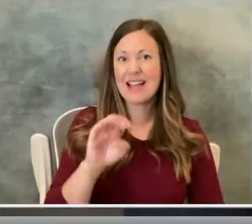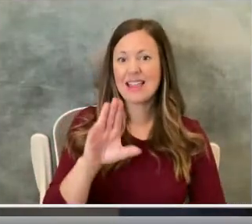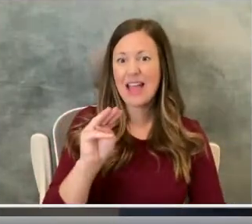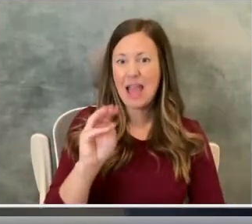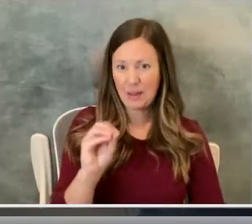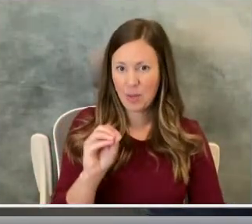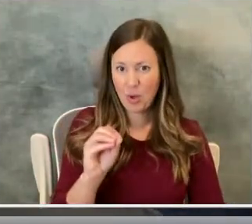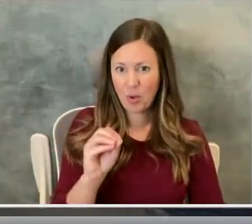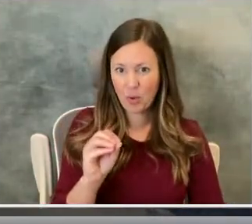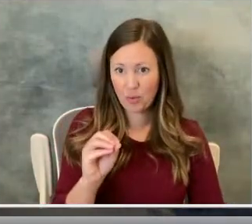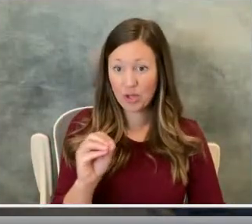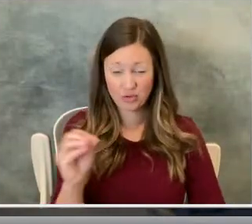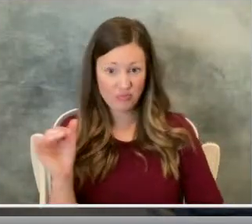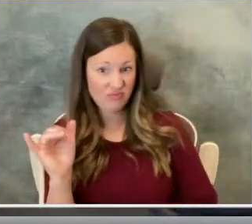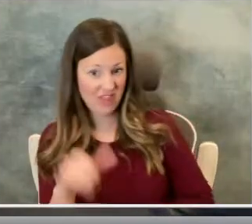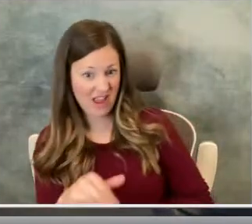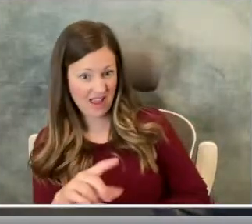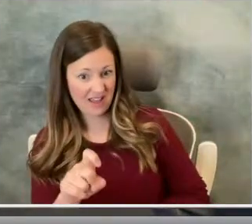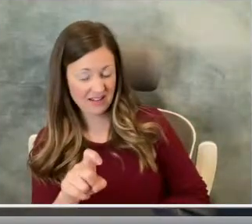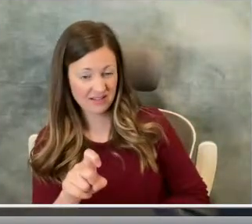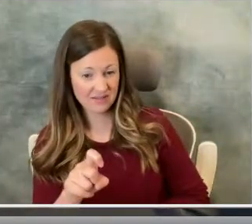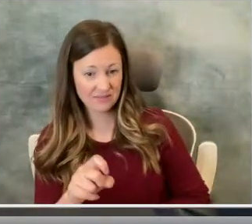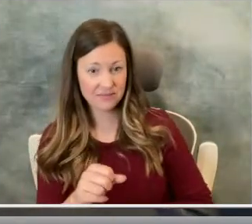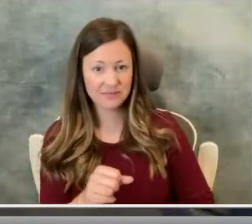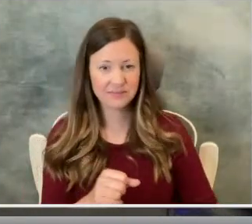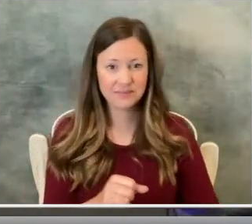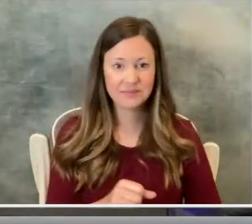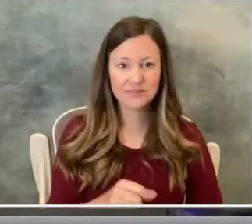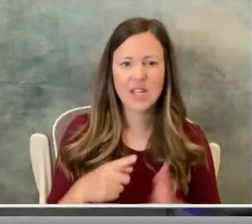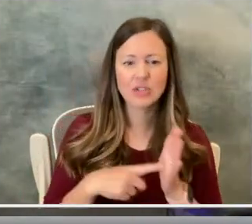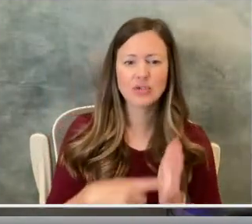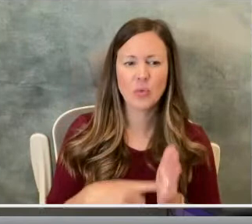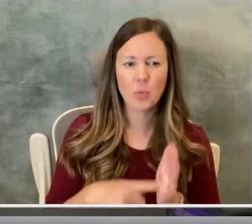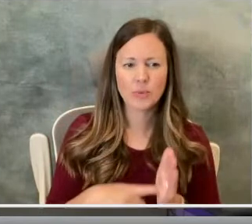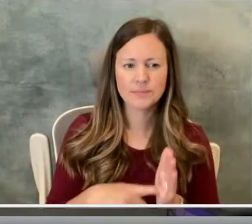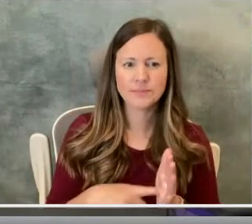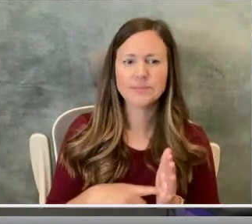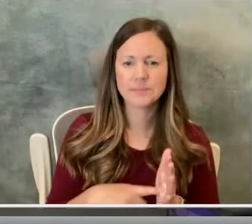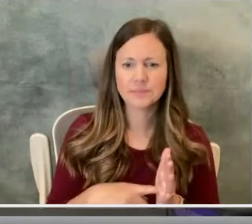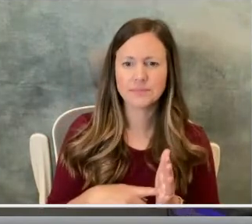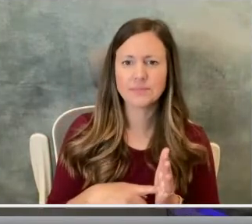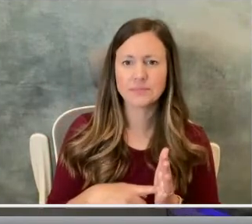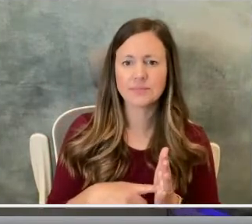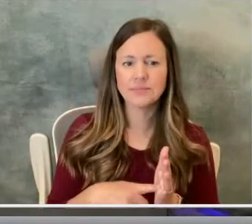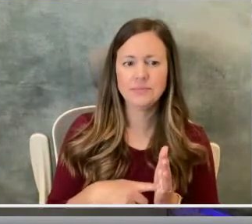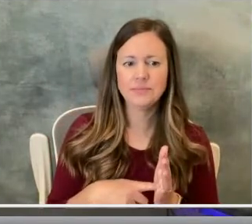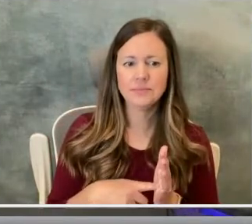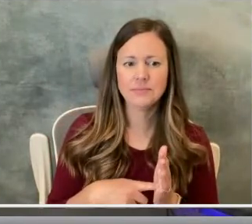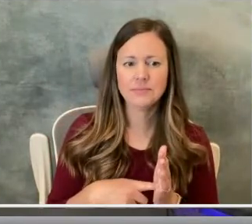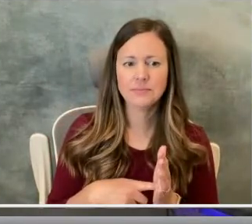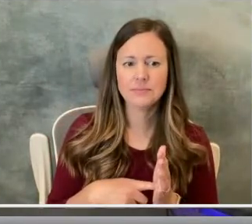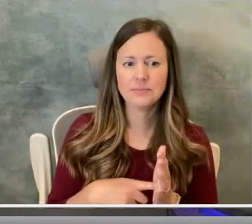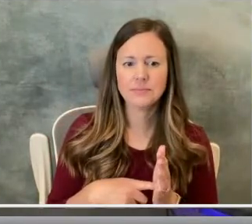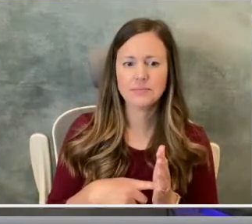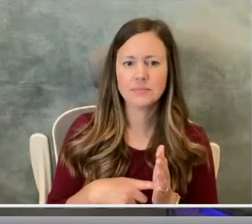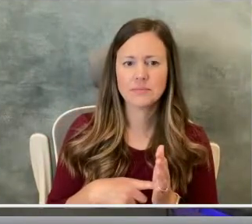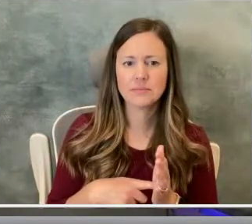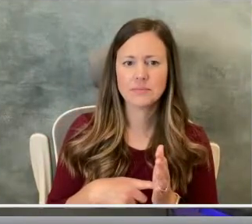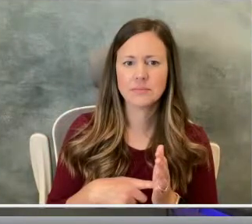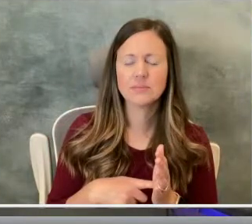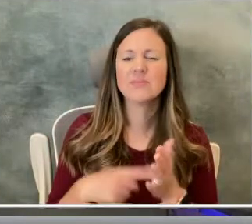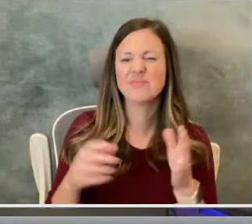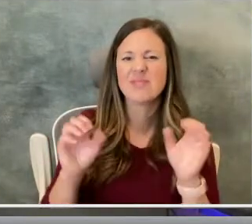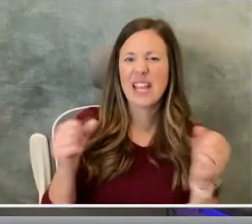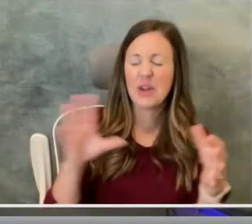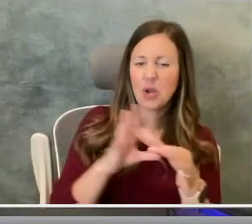Show you. Yeah, or you can tell. Oh, we'll get you back hooked up with your earpiece. You see, this is one of the ECMO